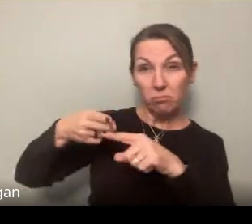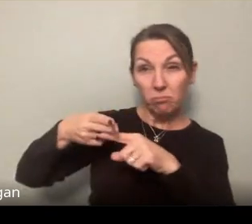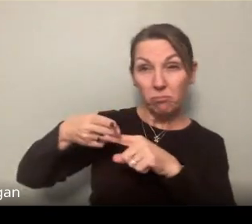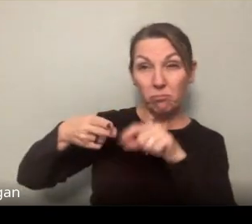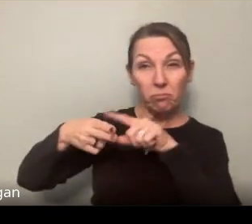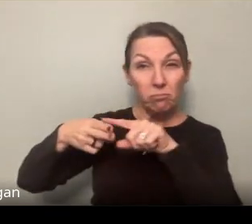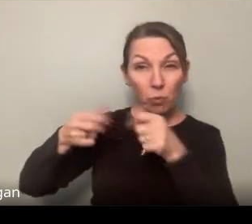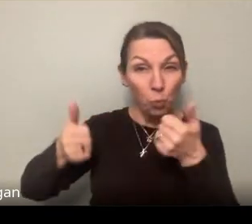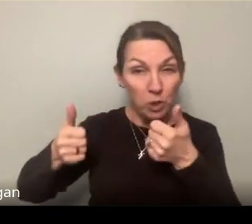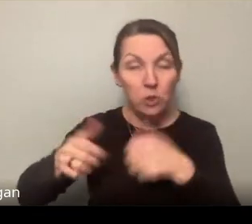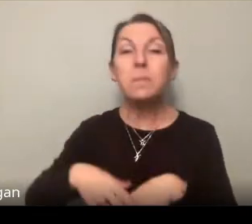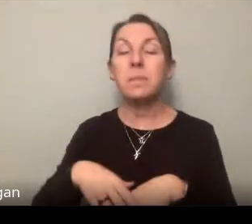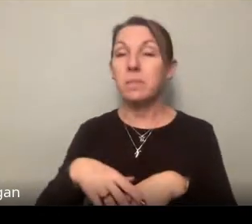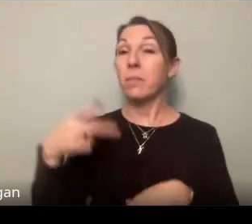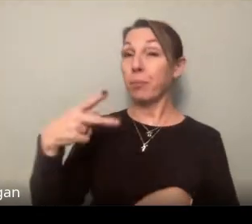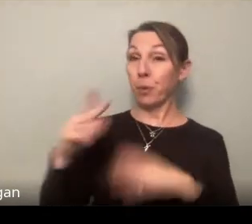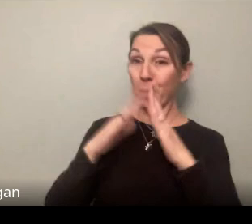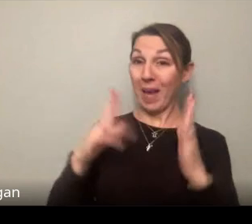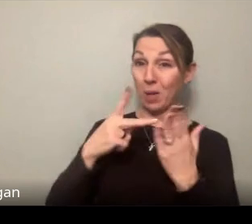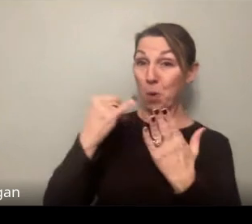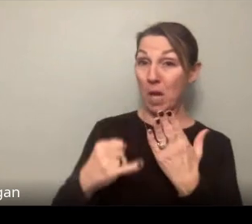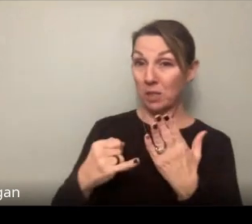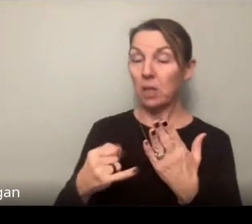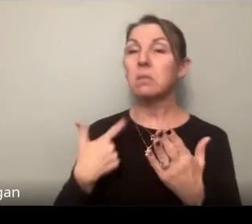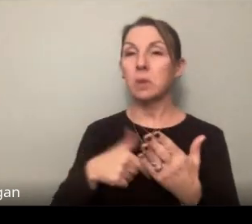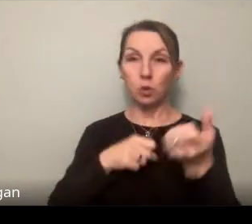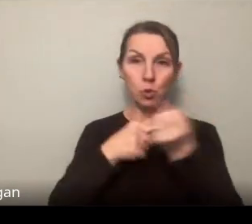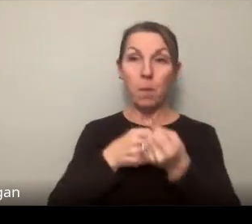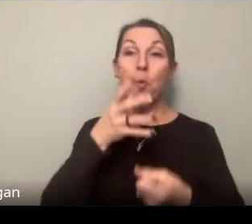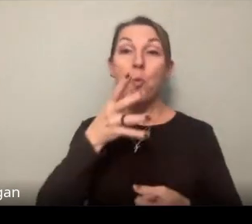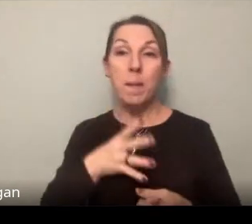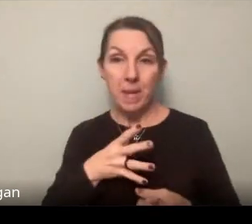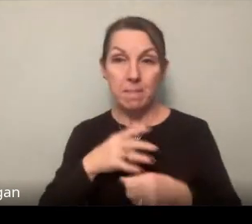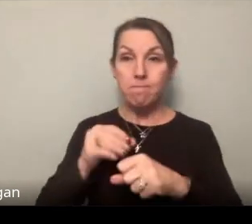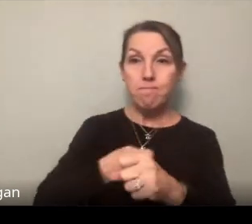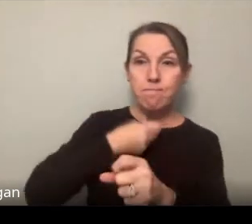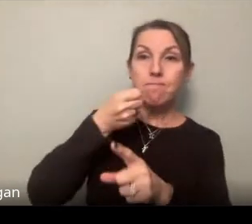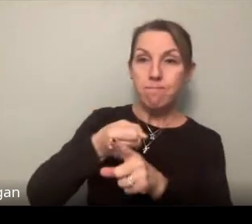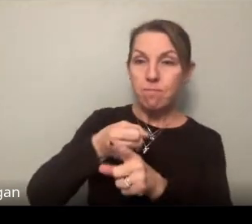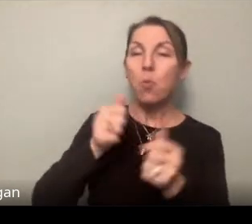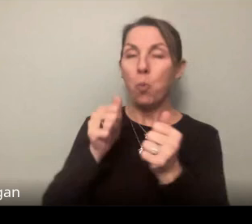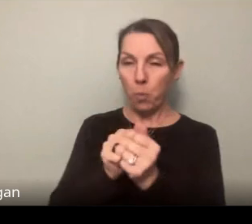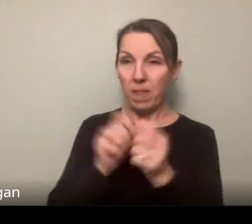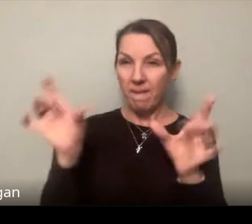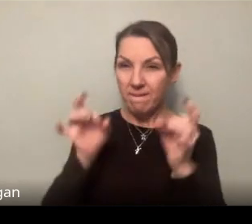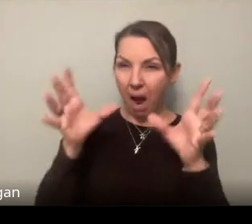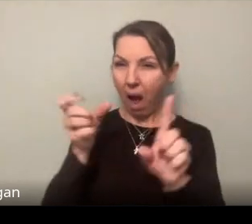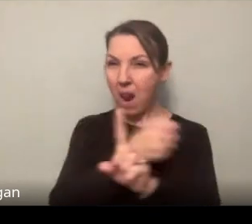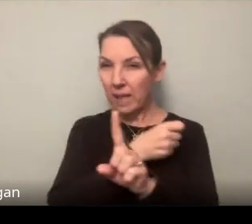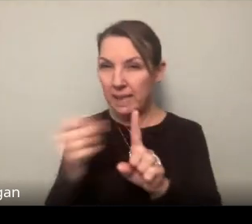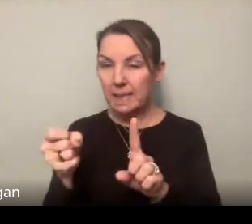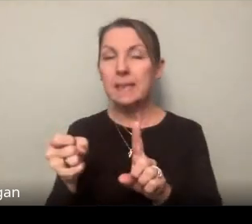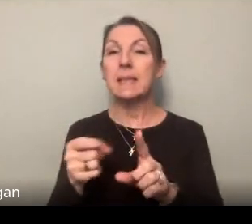But about the work that I do at Purple House Project PA, we support women impacted by intimate partner violence. Our mission is